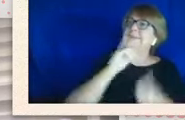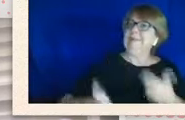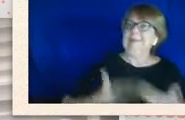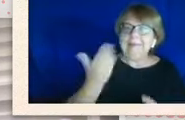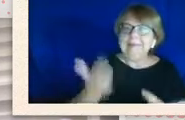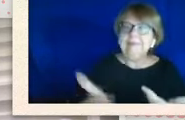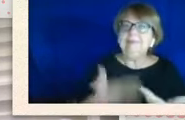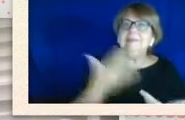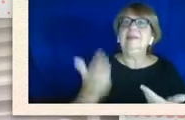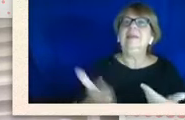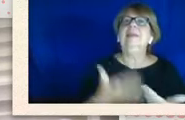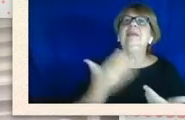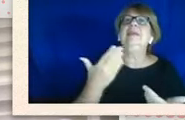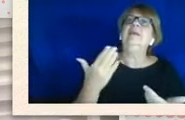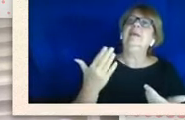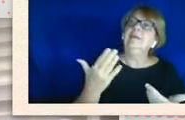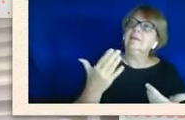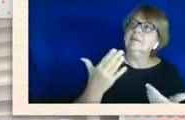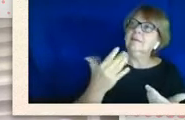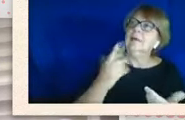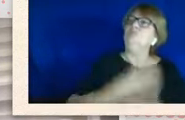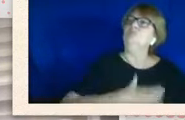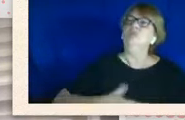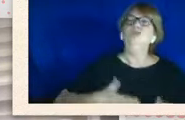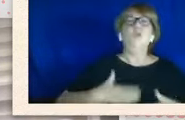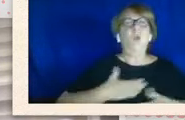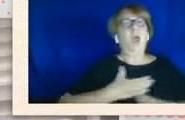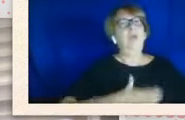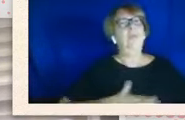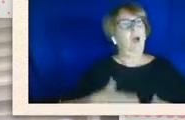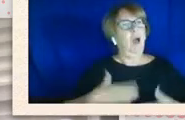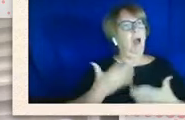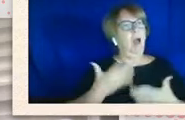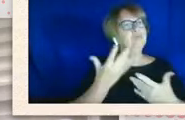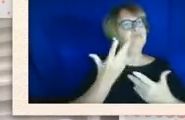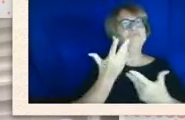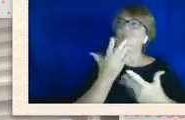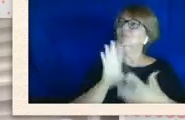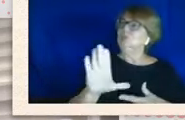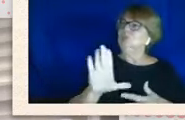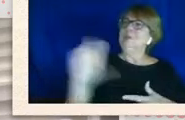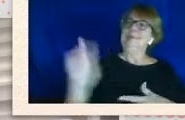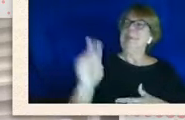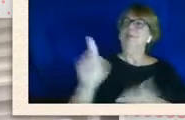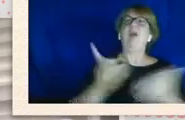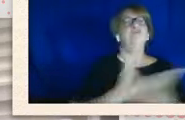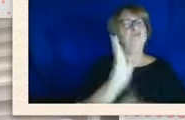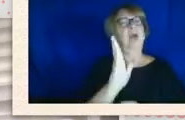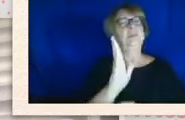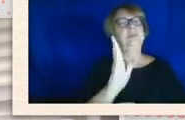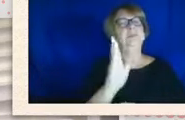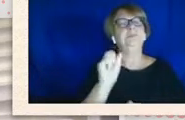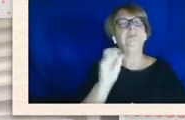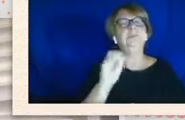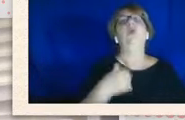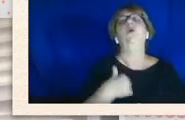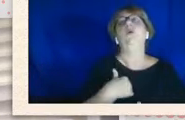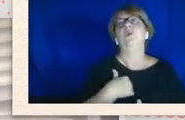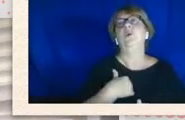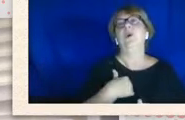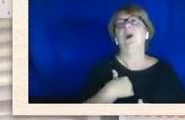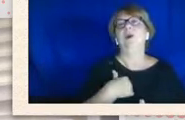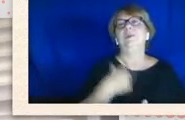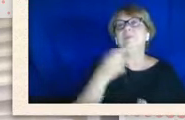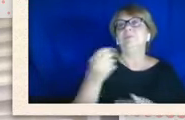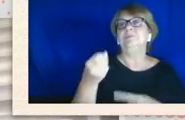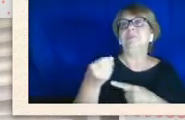a enjoyable exercise of your democratic right. So I'll go ahead and say slide right there, Debbie, if you're able